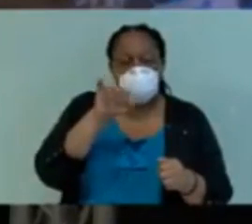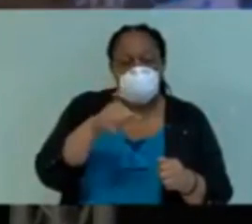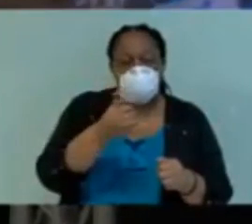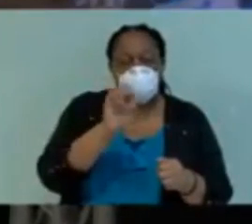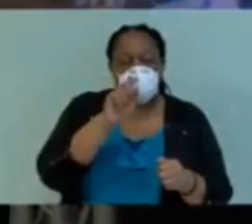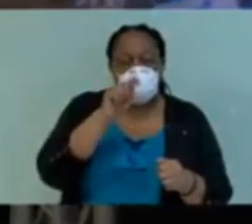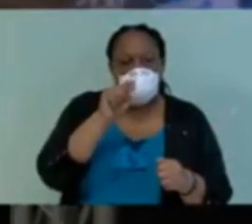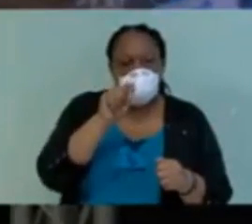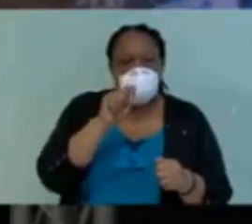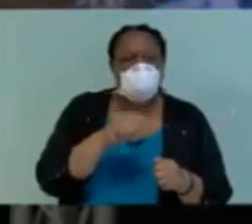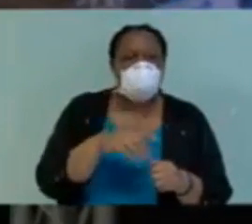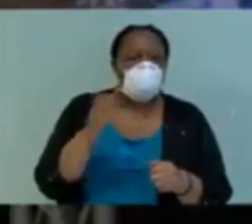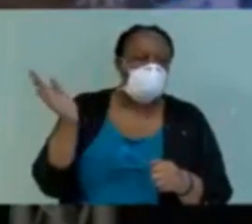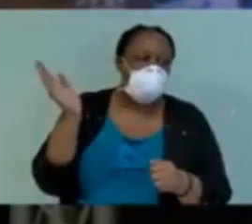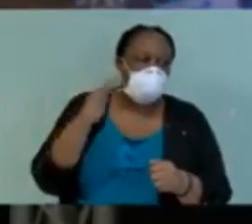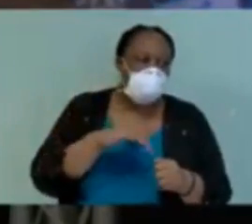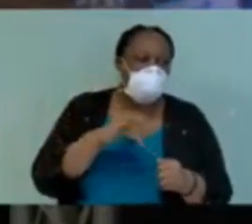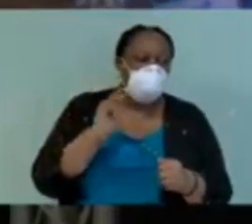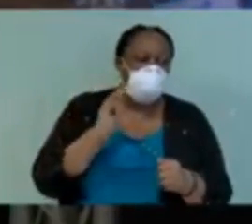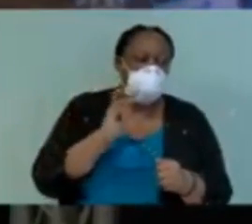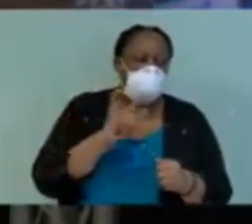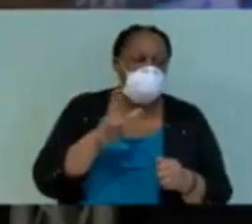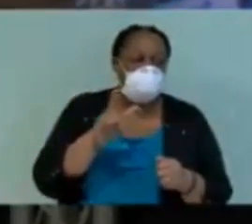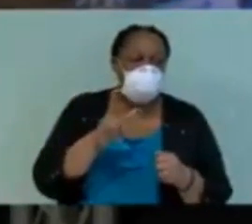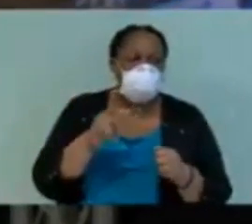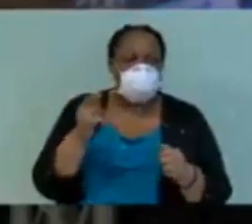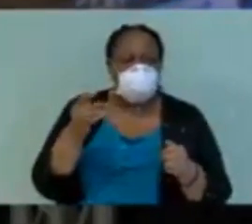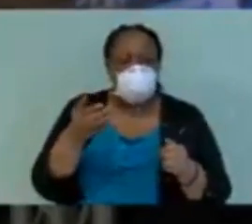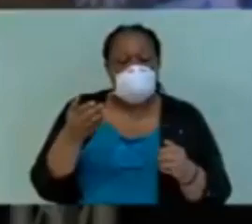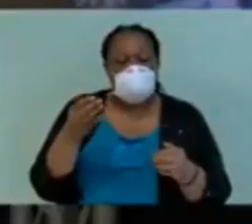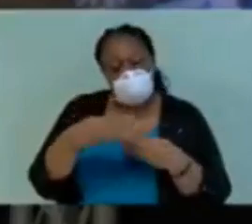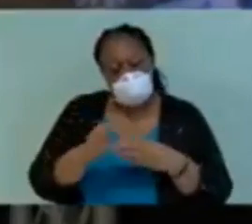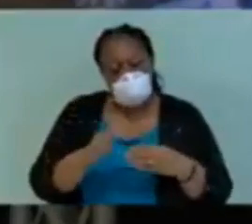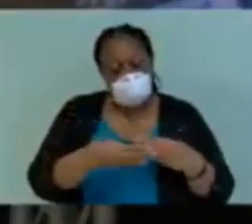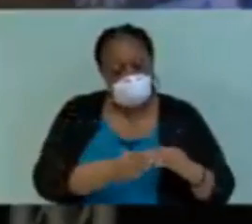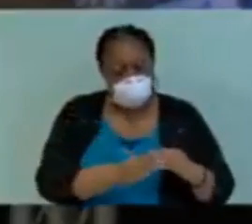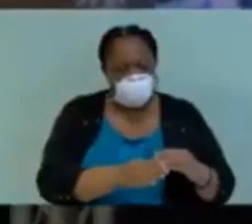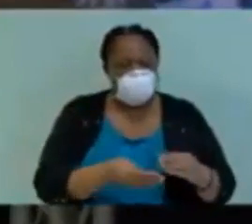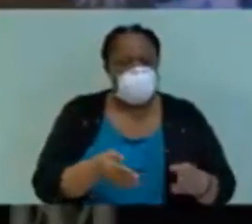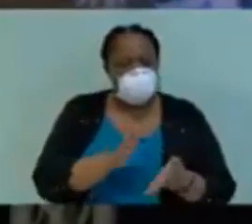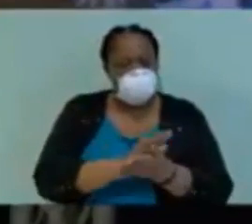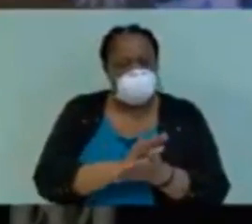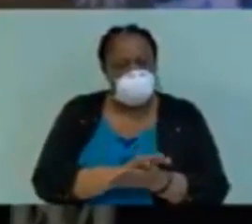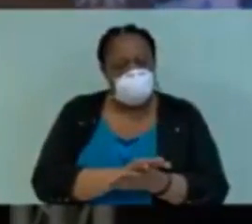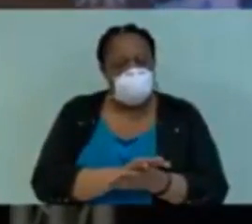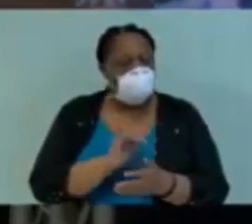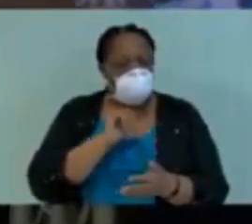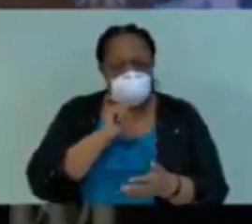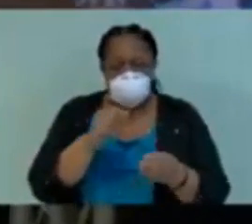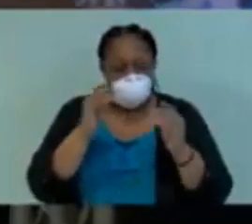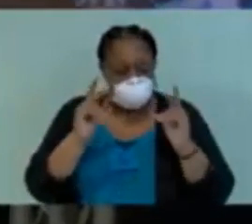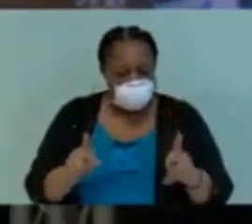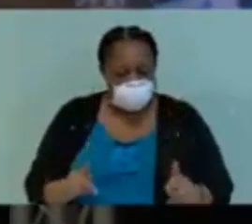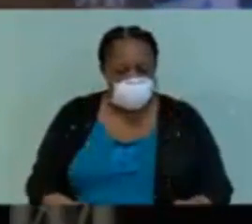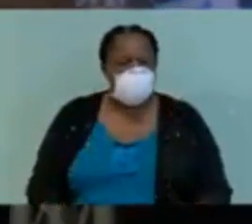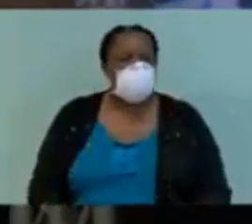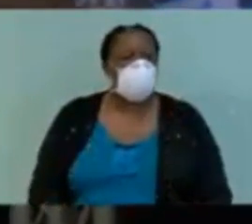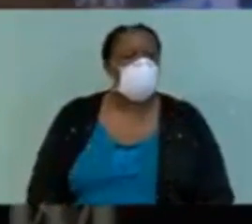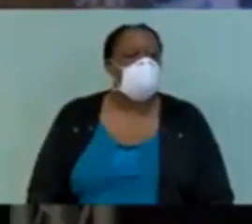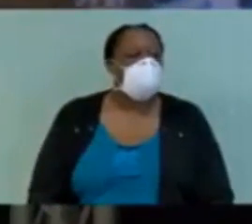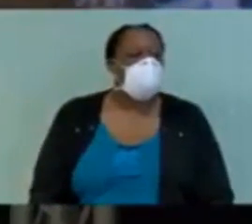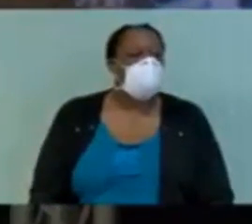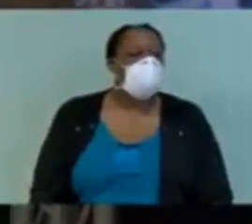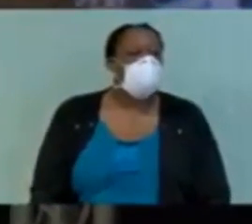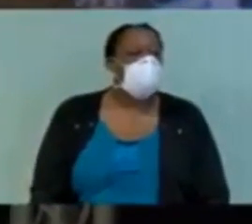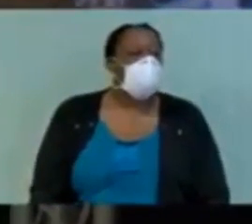persons, our students from overseas, from Jamaica. So we are still facilitating. There's still cargo